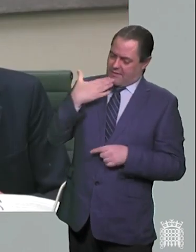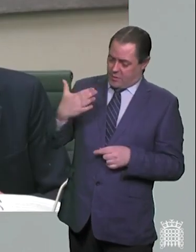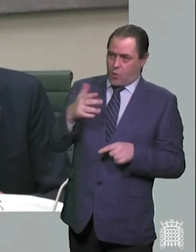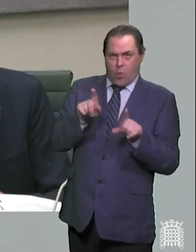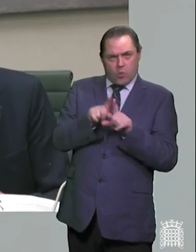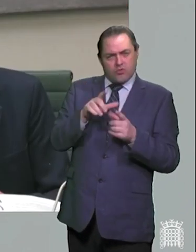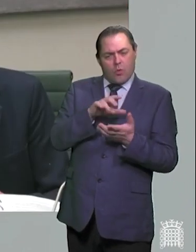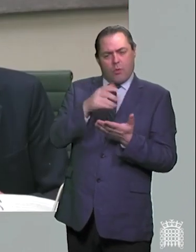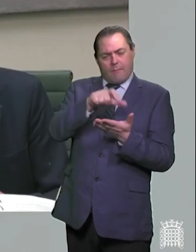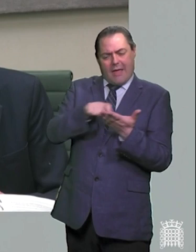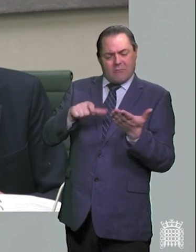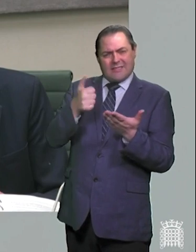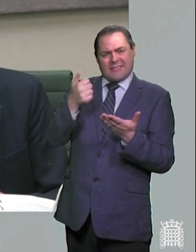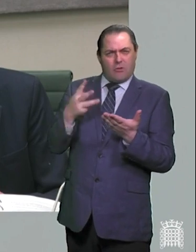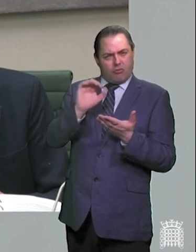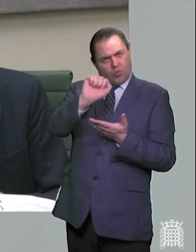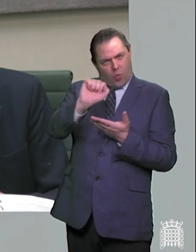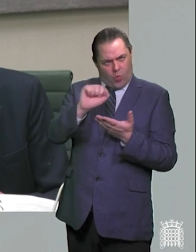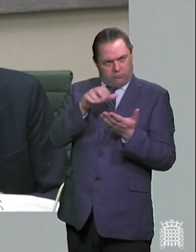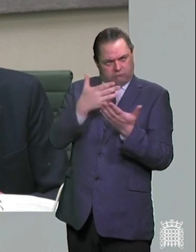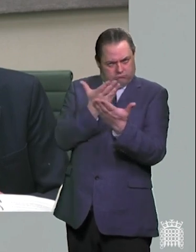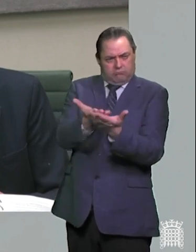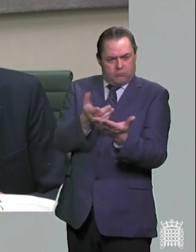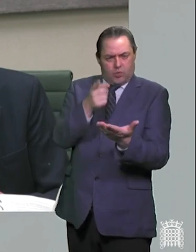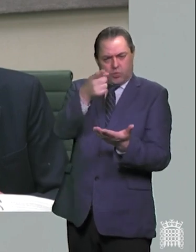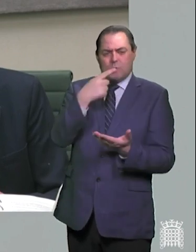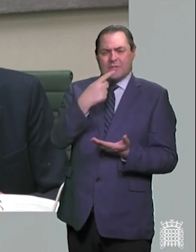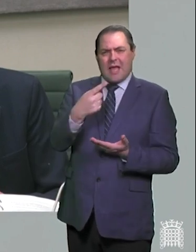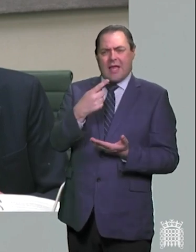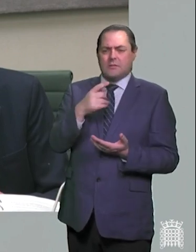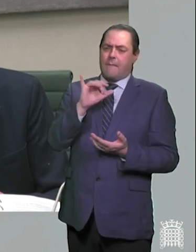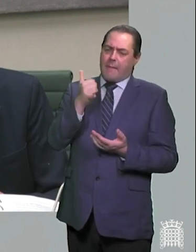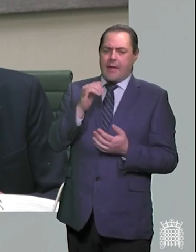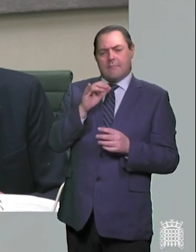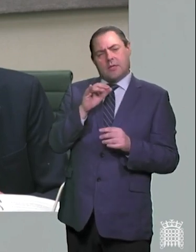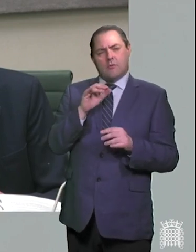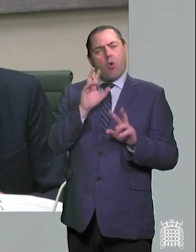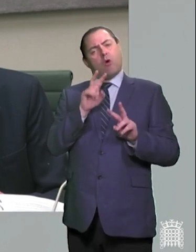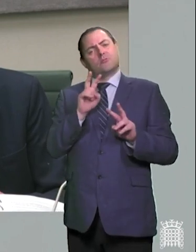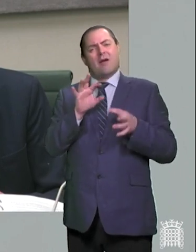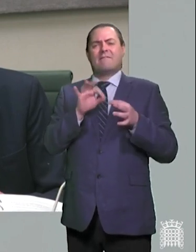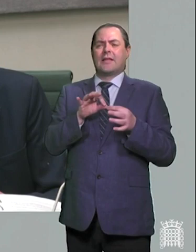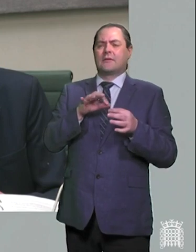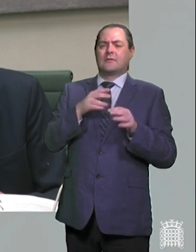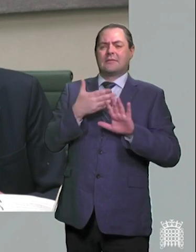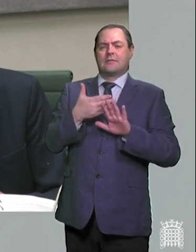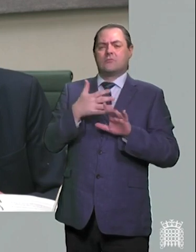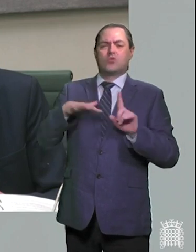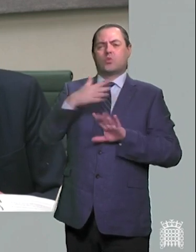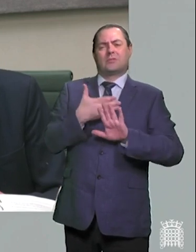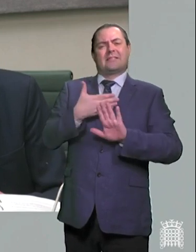submission of paragraph 63, and I quote, that you might well have made observations in speeches about social distancing,